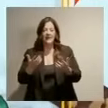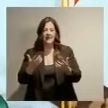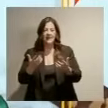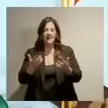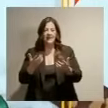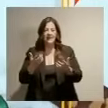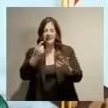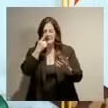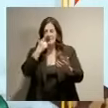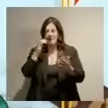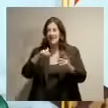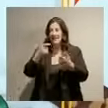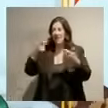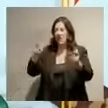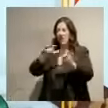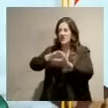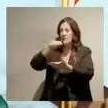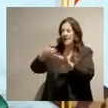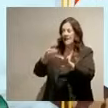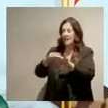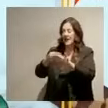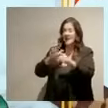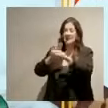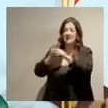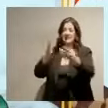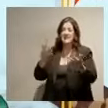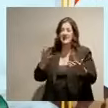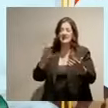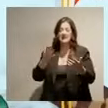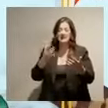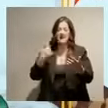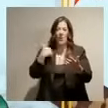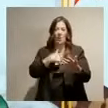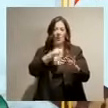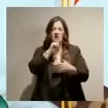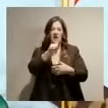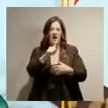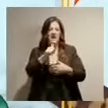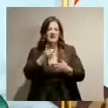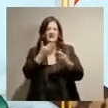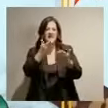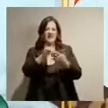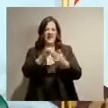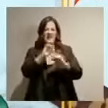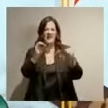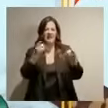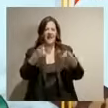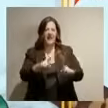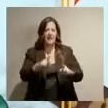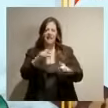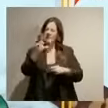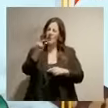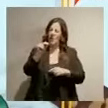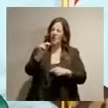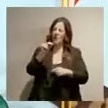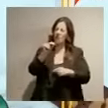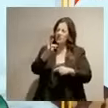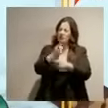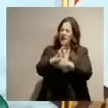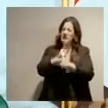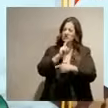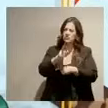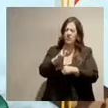this is a sizable deficit. I mean, no one's suggesting nothing's occurred here and there's nothing to see. Quite the contrary. You're